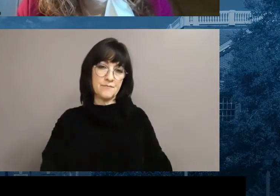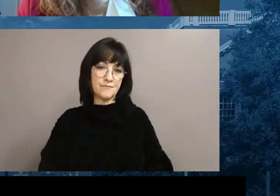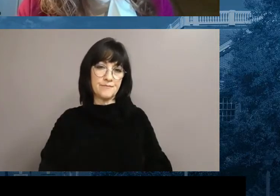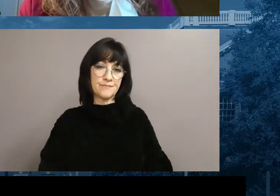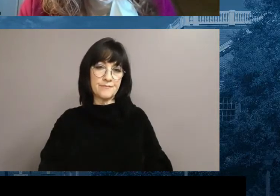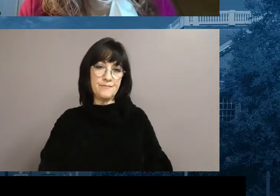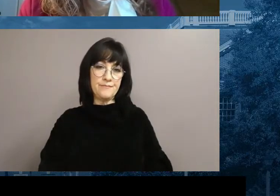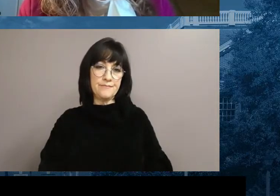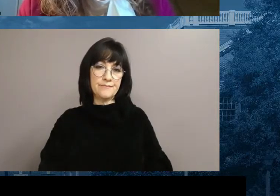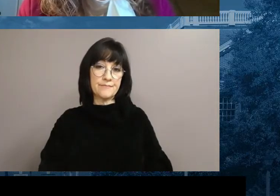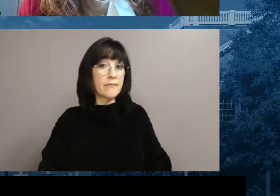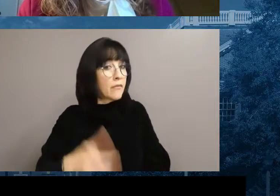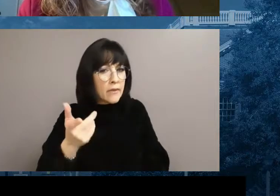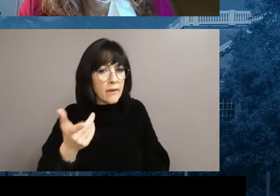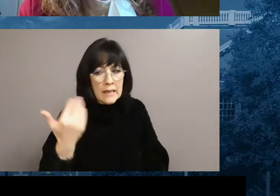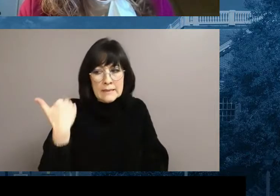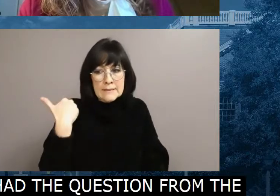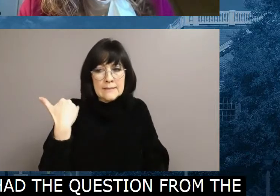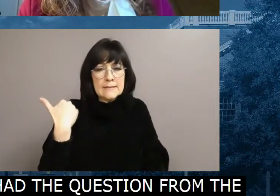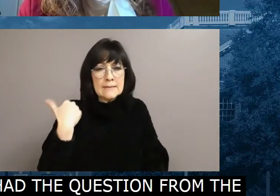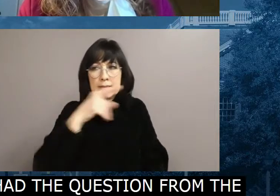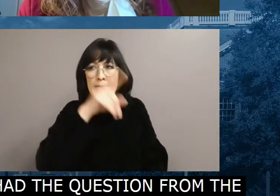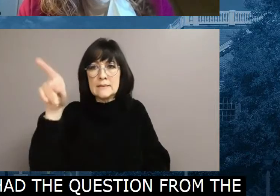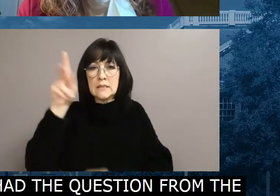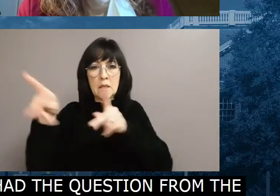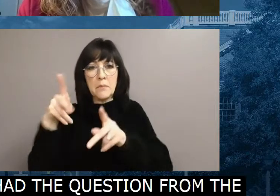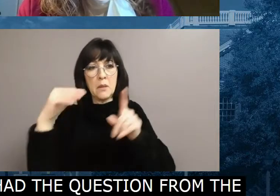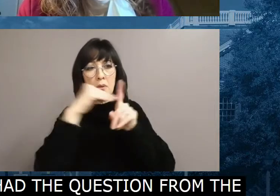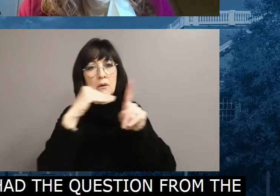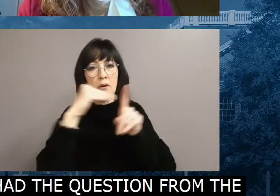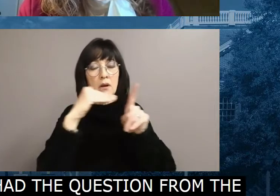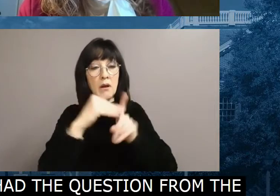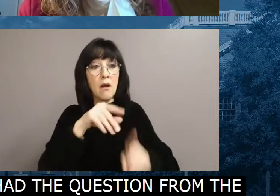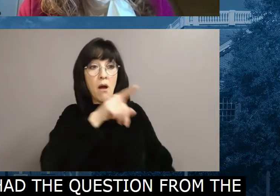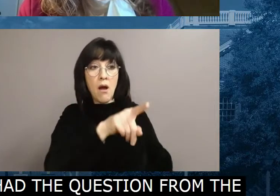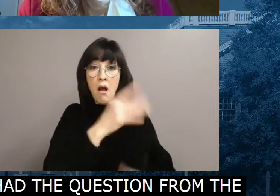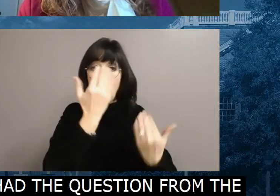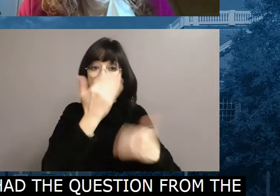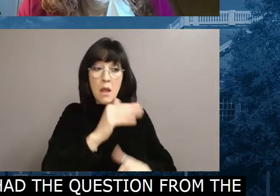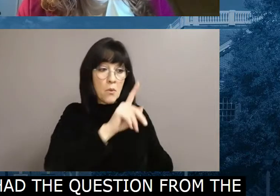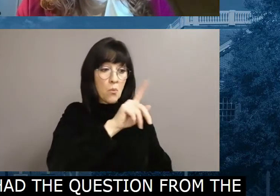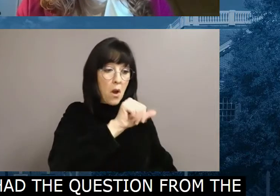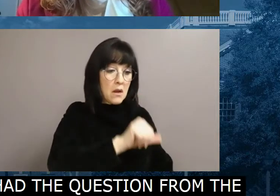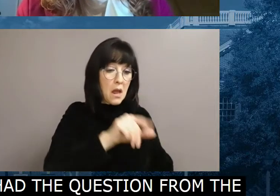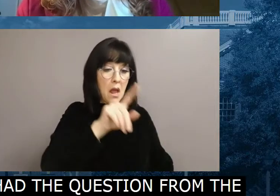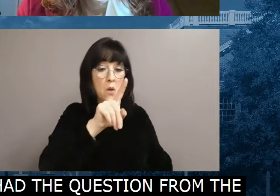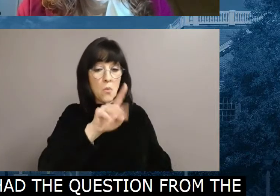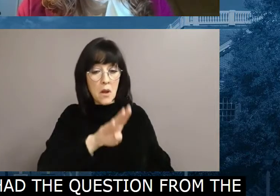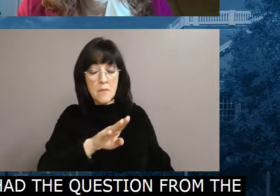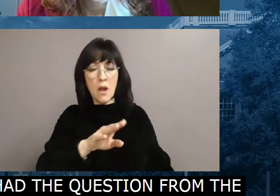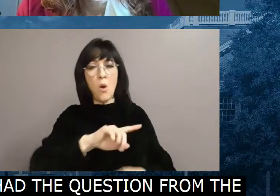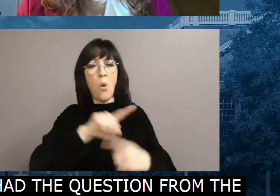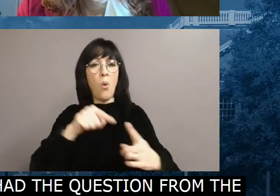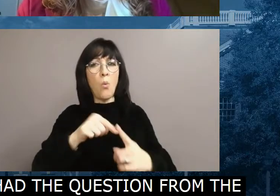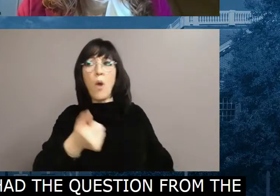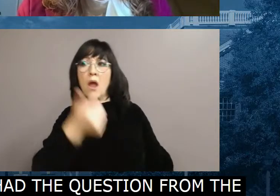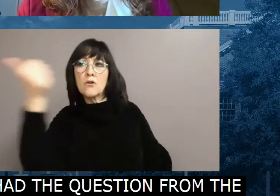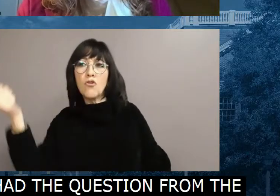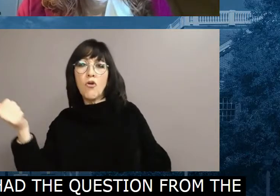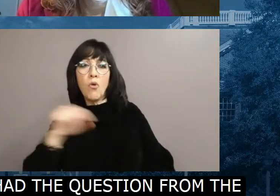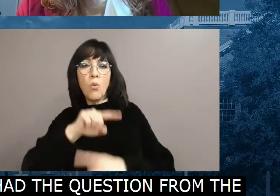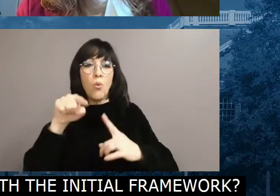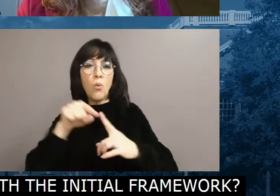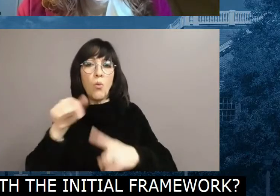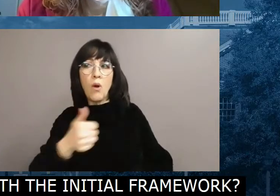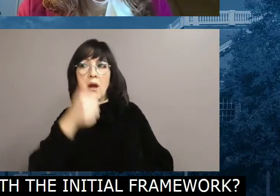up? With the initial framework, 1A, 1C, 1B, 1C. When do you open it up to the